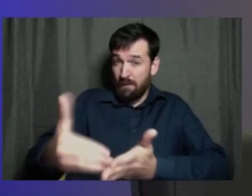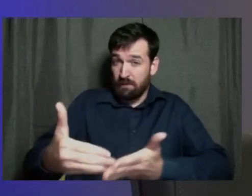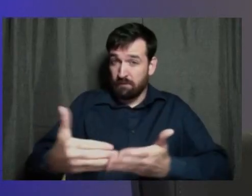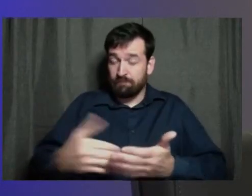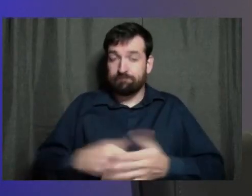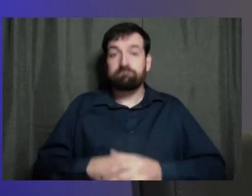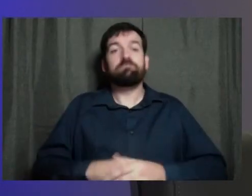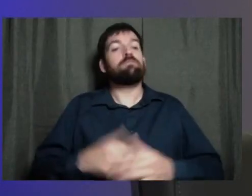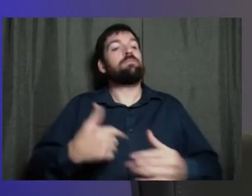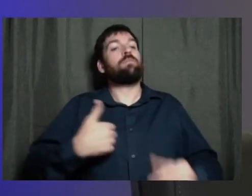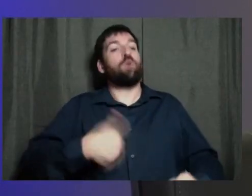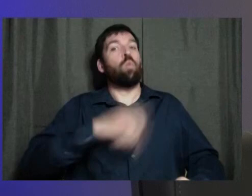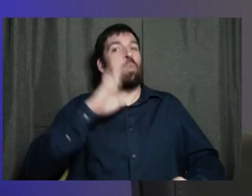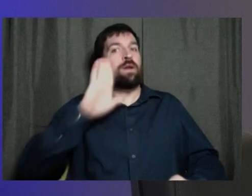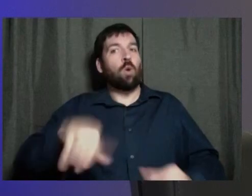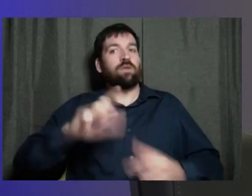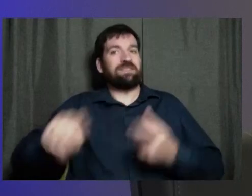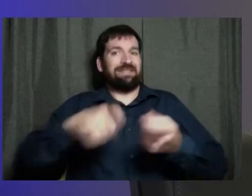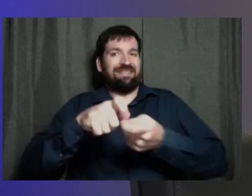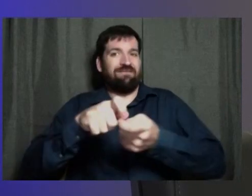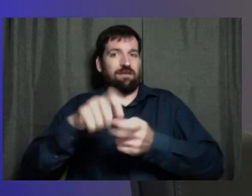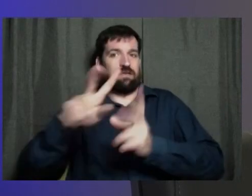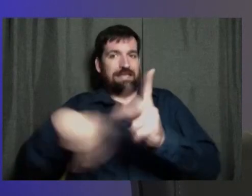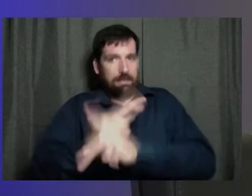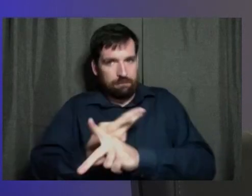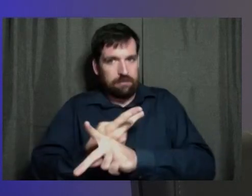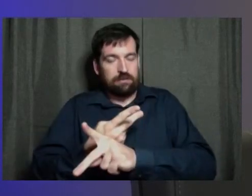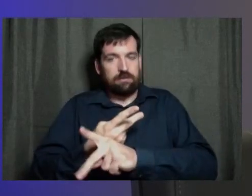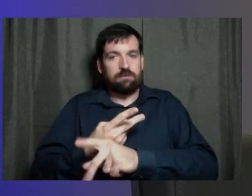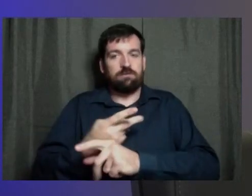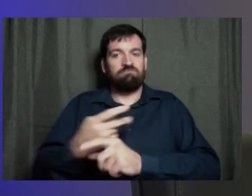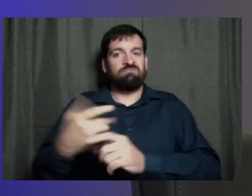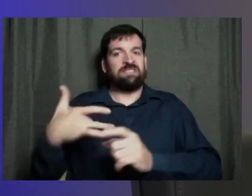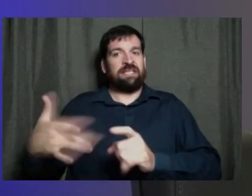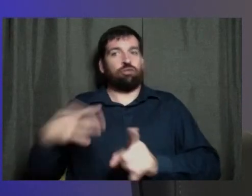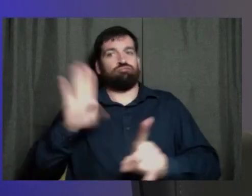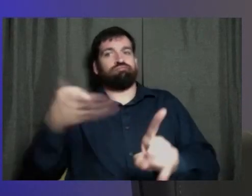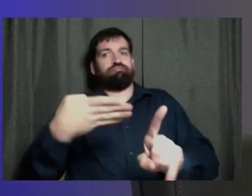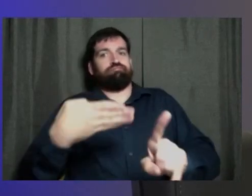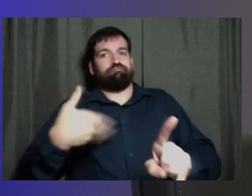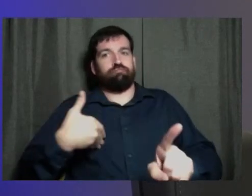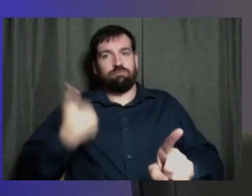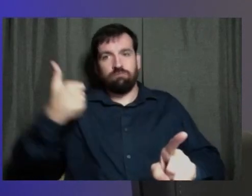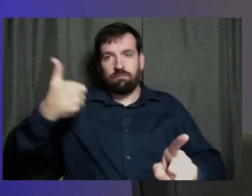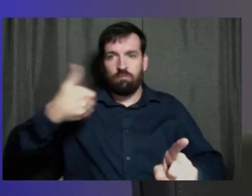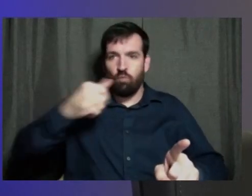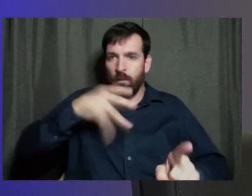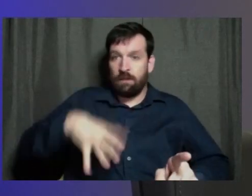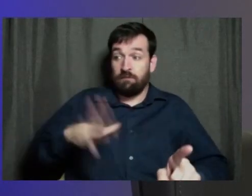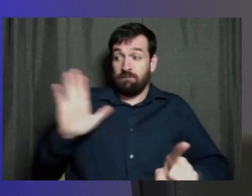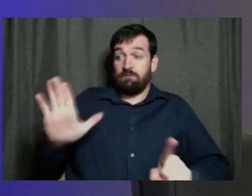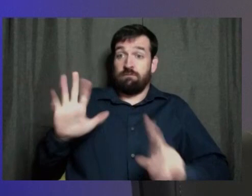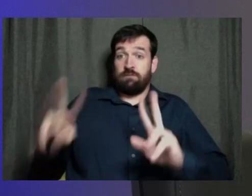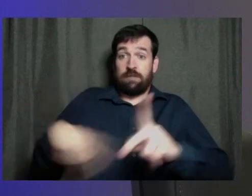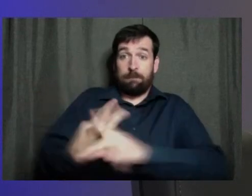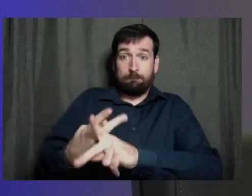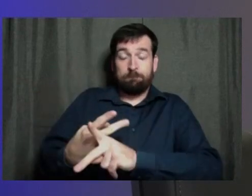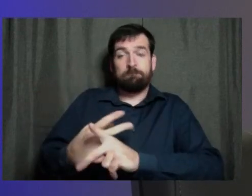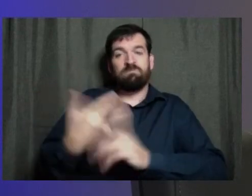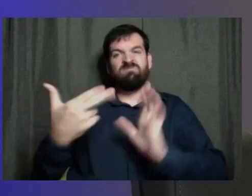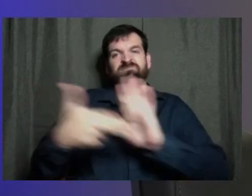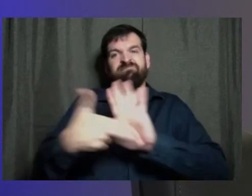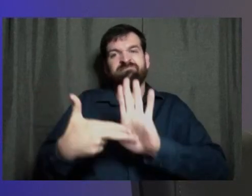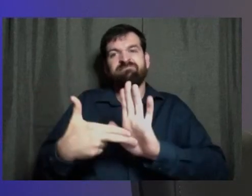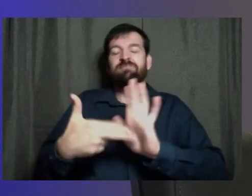that certain subtypes of breast cancer have a predilection to affect women at a younger age. Certainly Lauren's subtype of breast cancer, what we call the triple